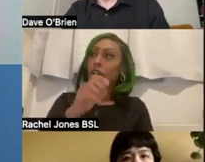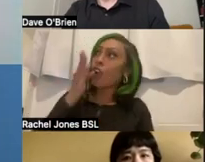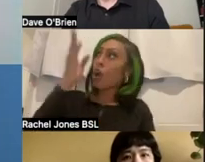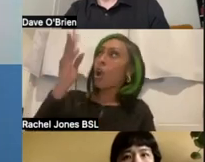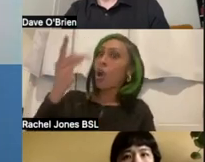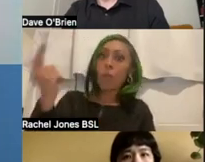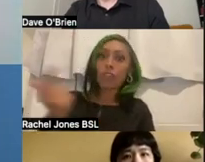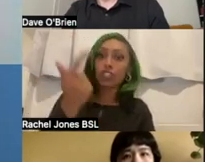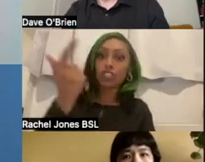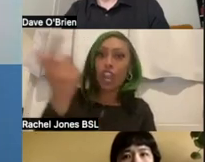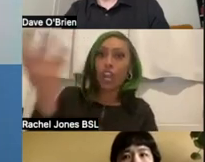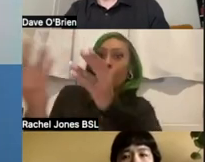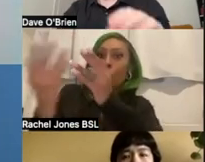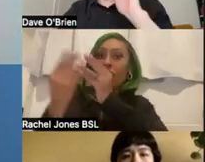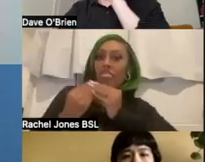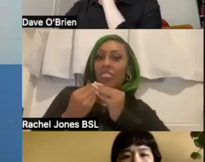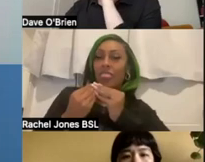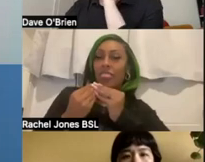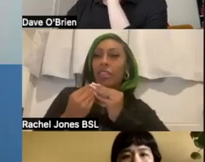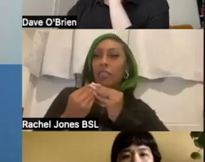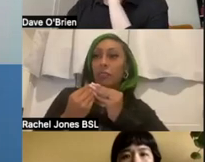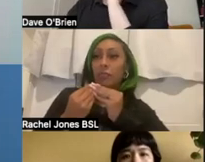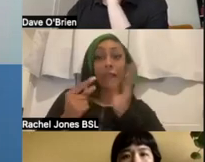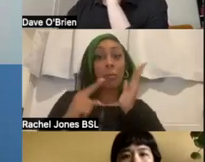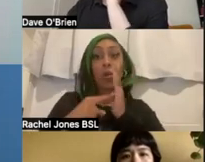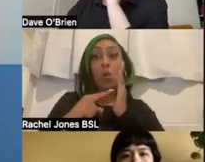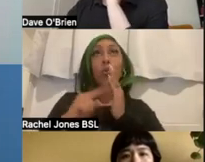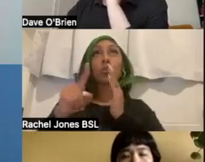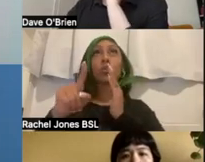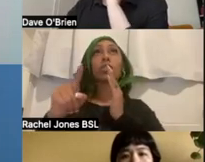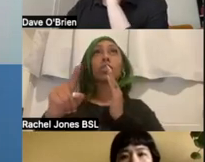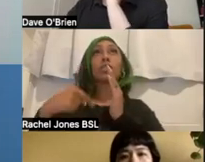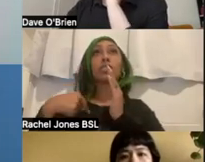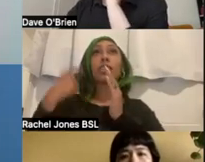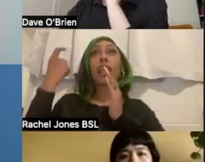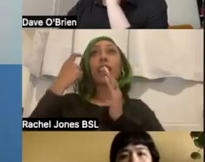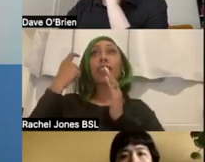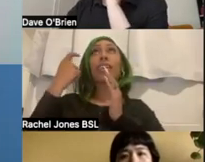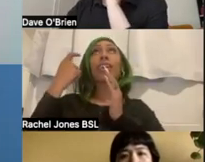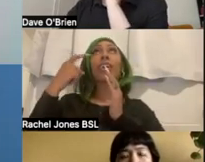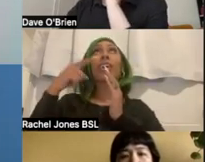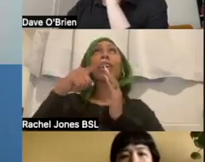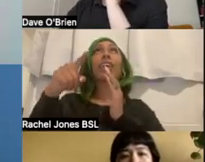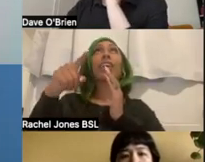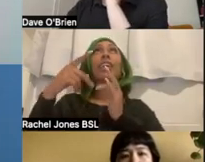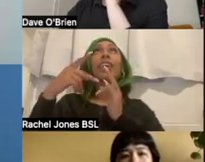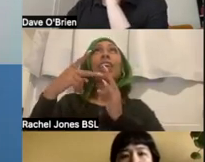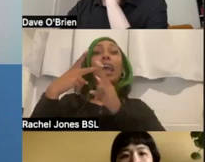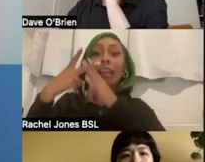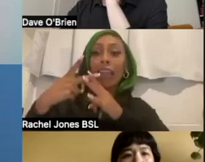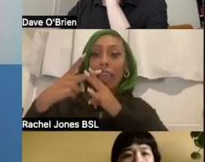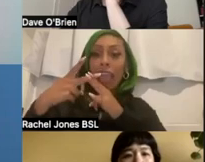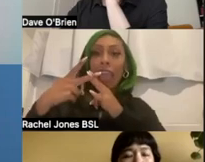Importantly, I think we should center care in the process. We might ask sensitive and